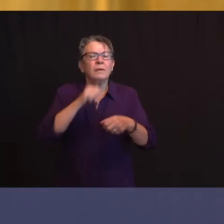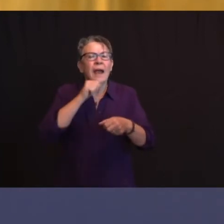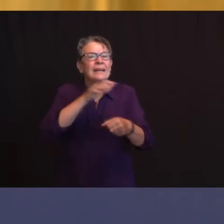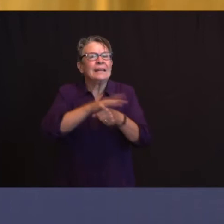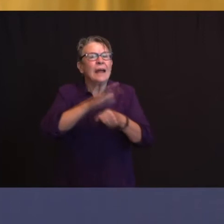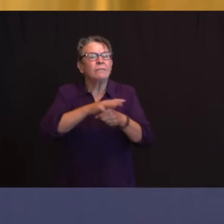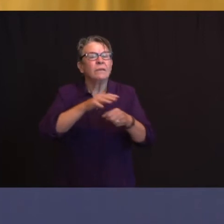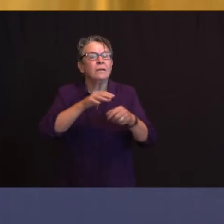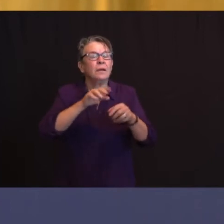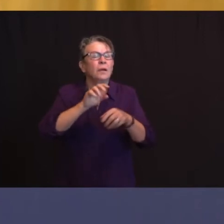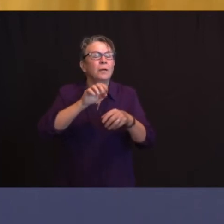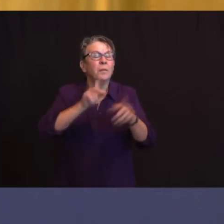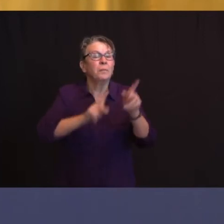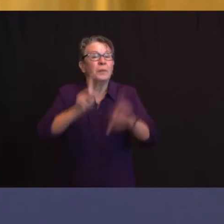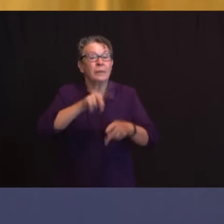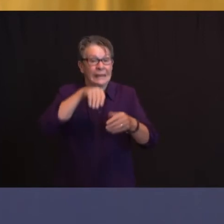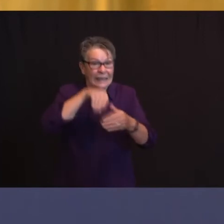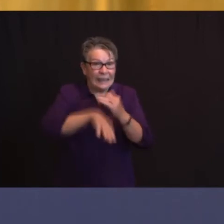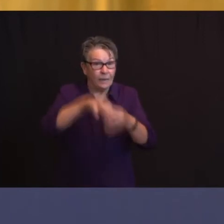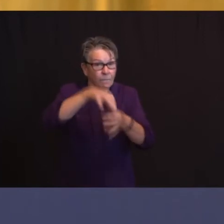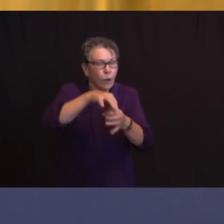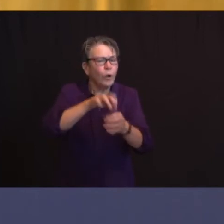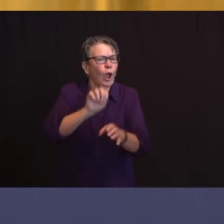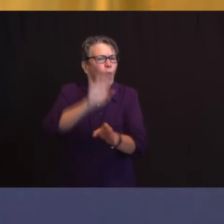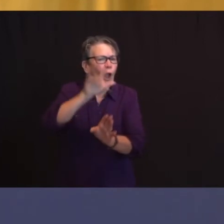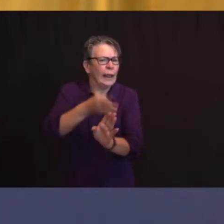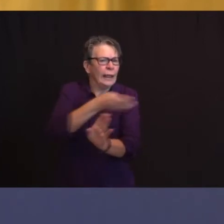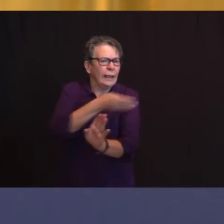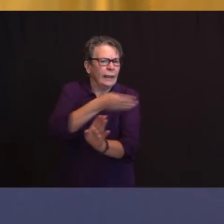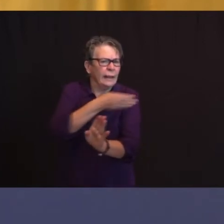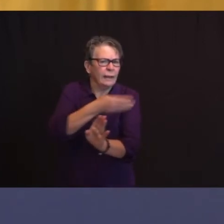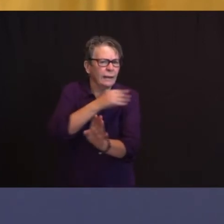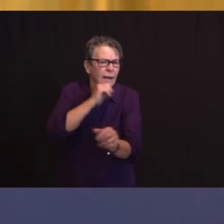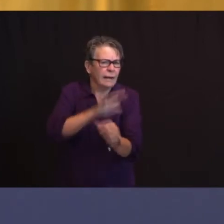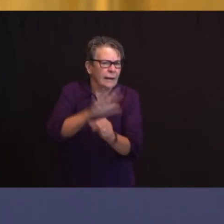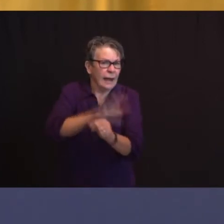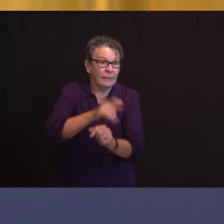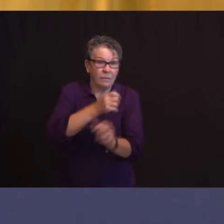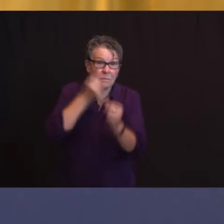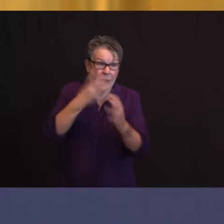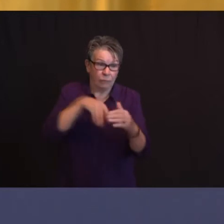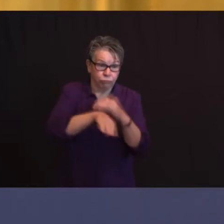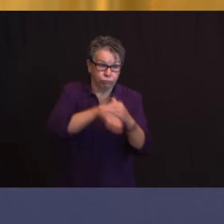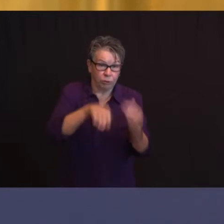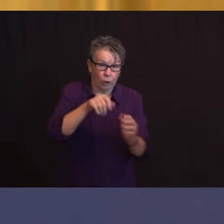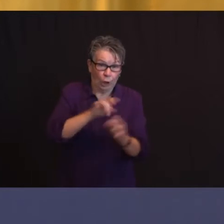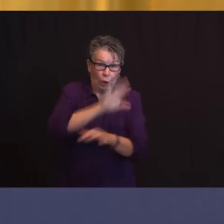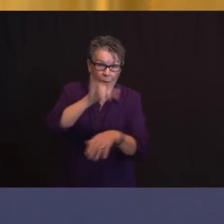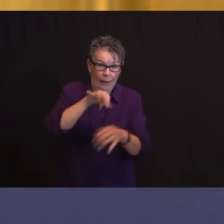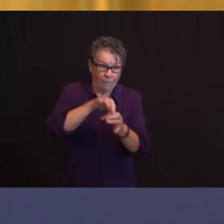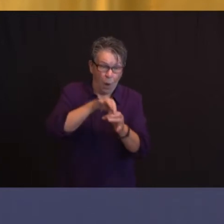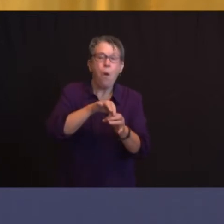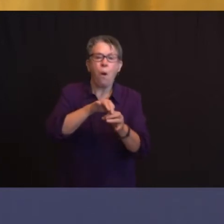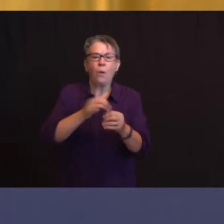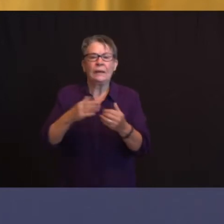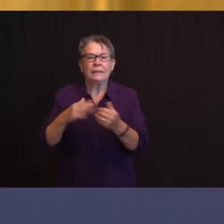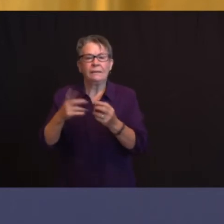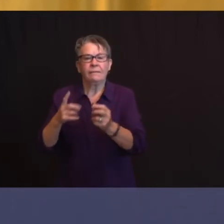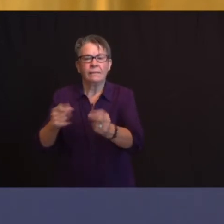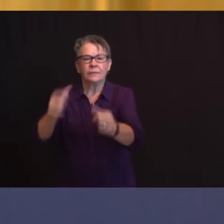per county that's open X days in advance of Election Day, in addition to all the other things that we've done to open up